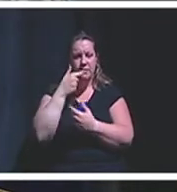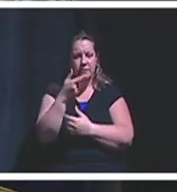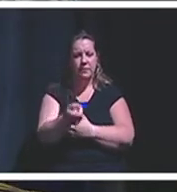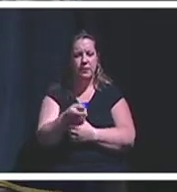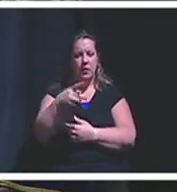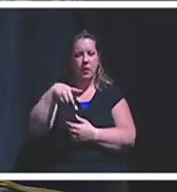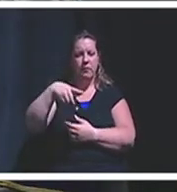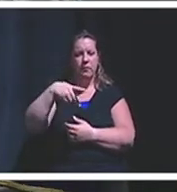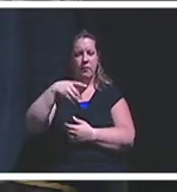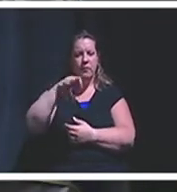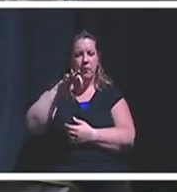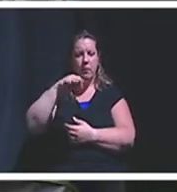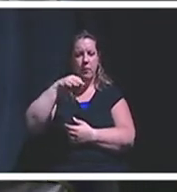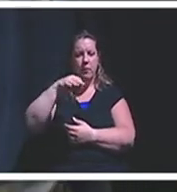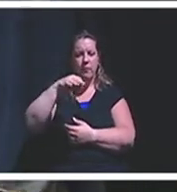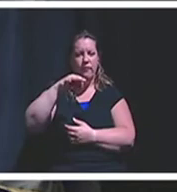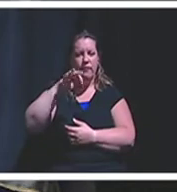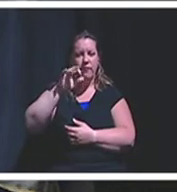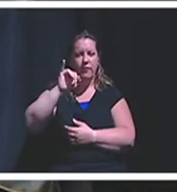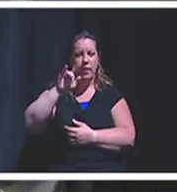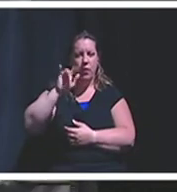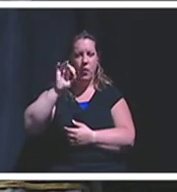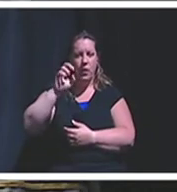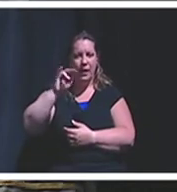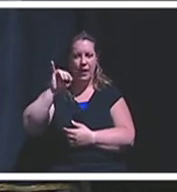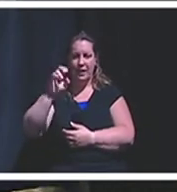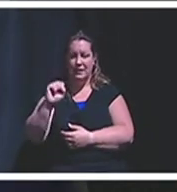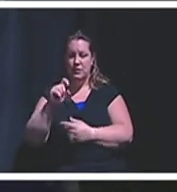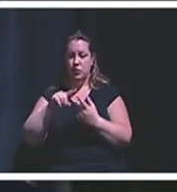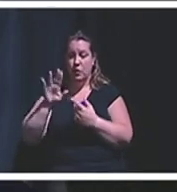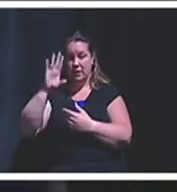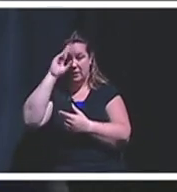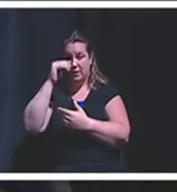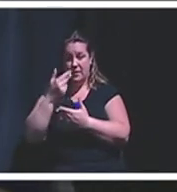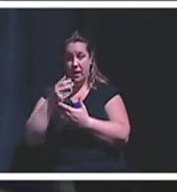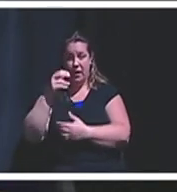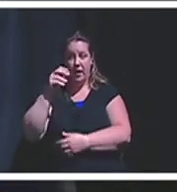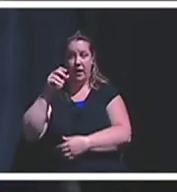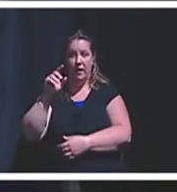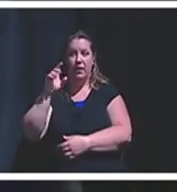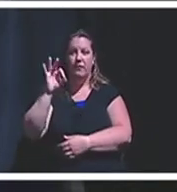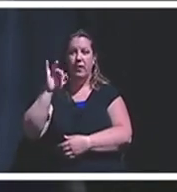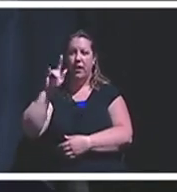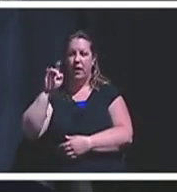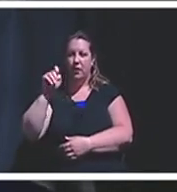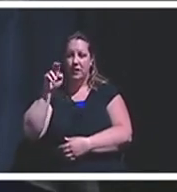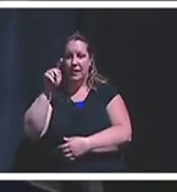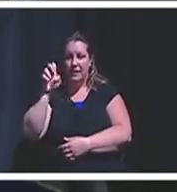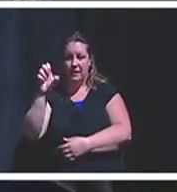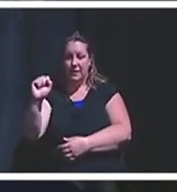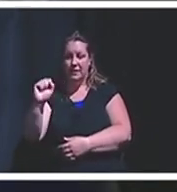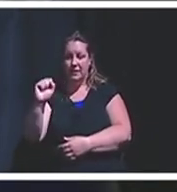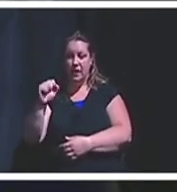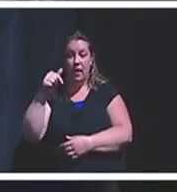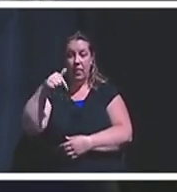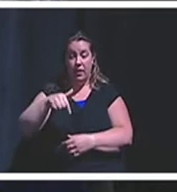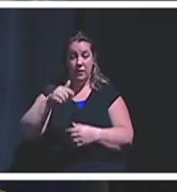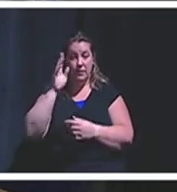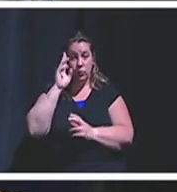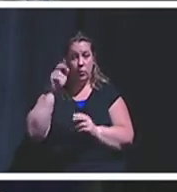his words of advice to his son Laertes. This above all, to thine own self be